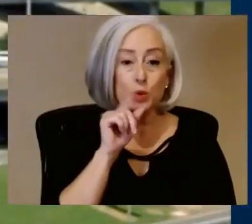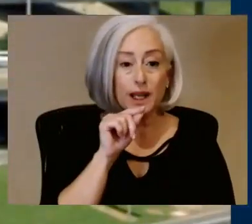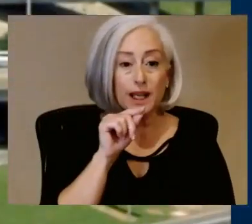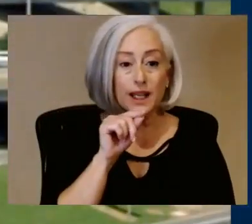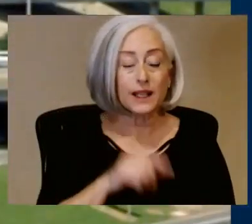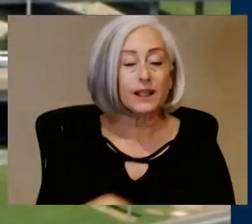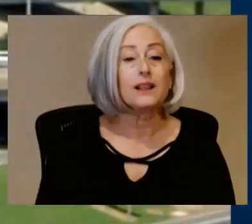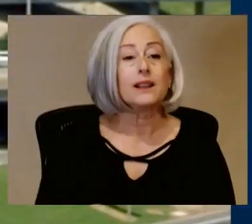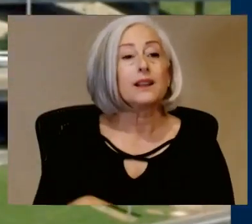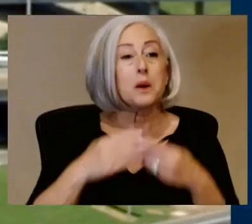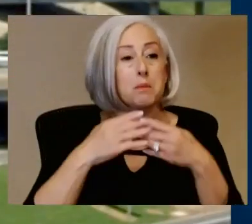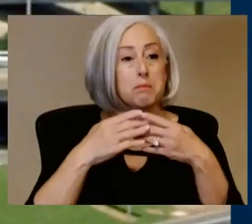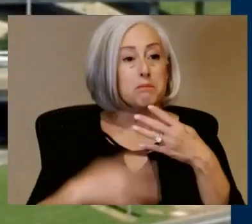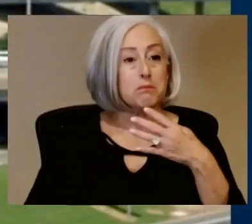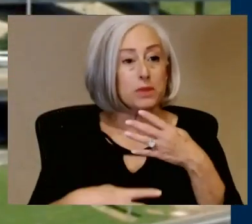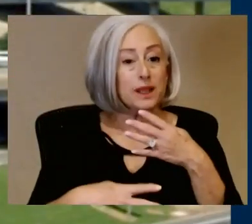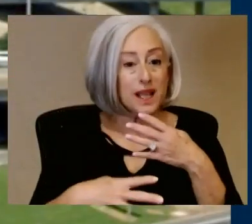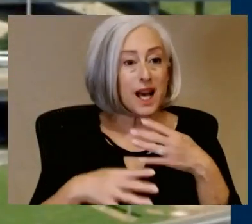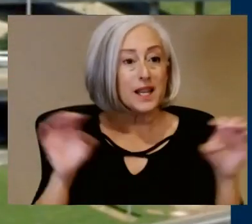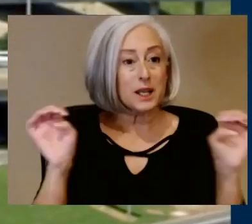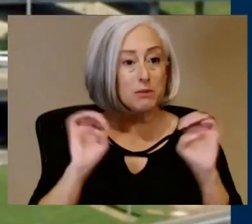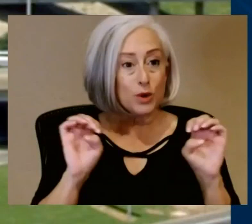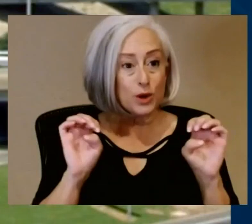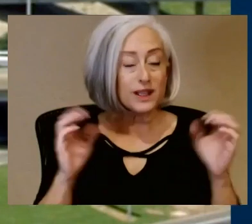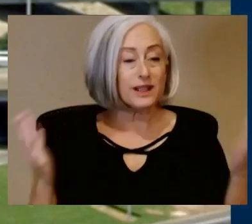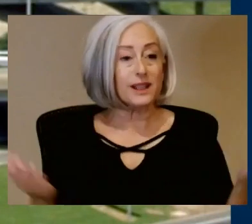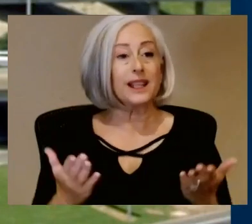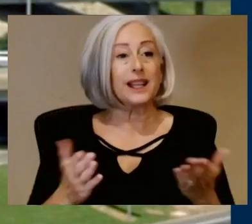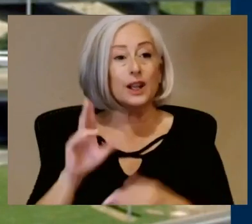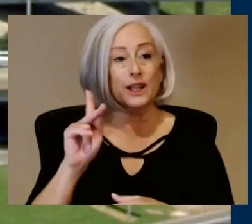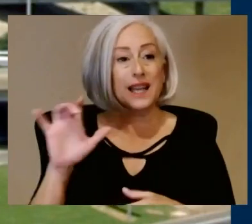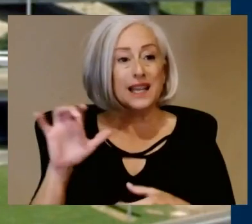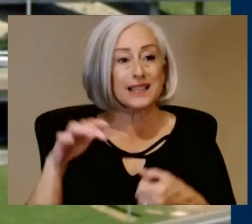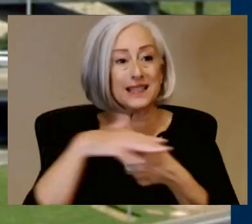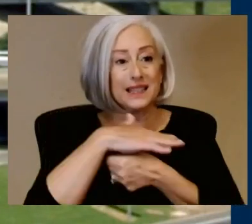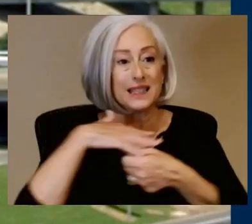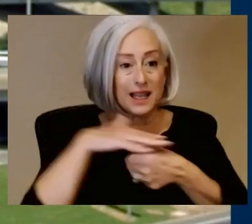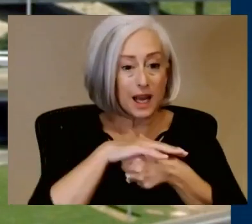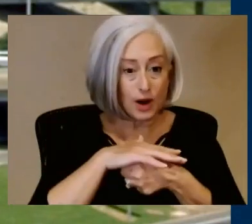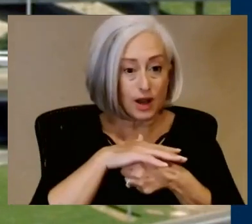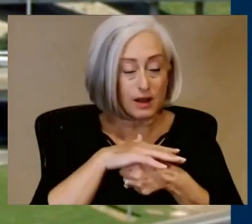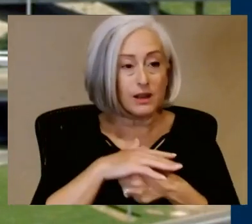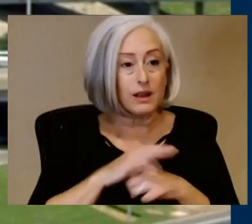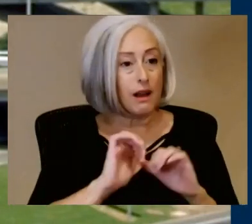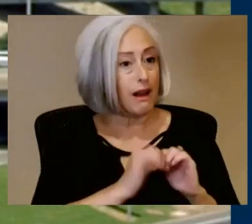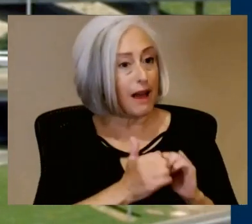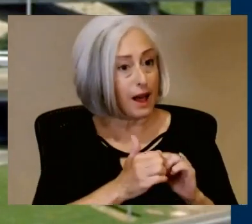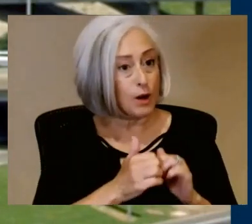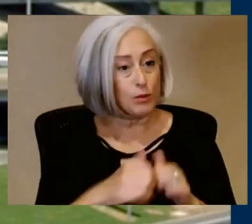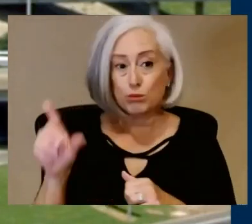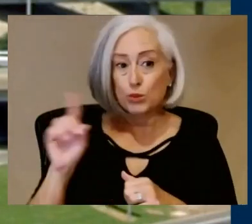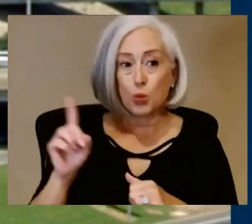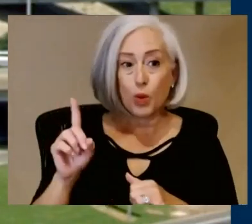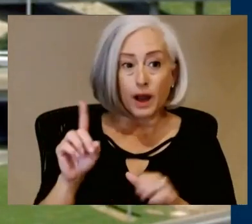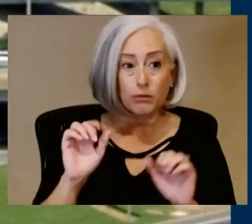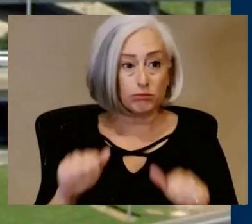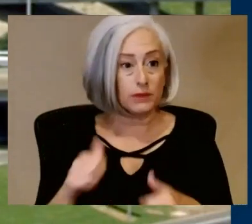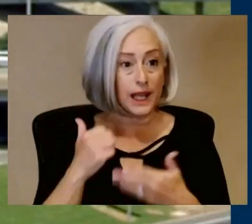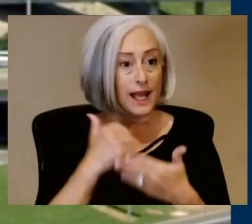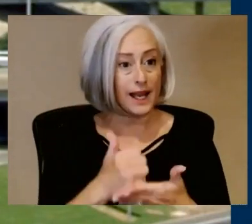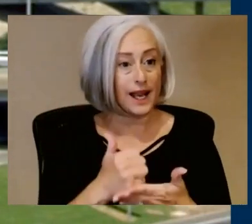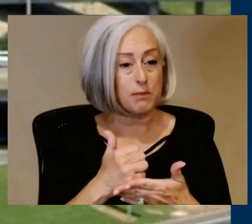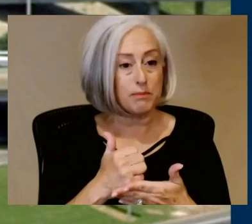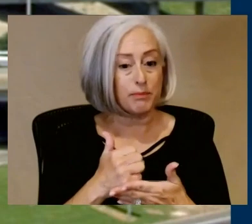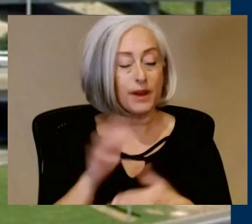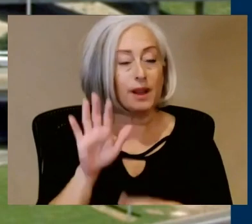now declared in the Kansas City metro area. How and where you can help out. That's coming up. And here in about 15 minutes, Dr. Dana